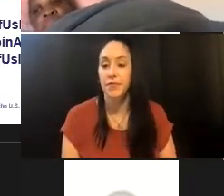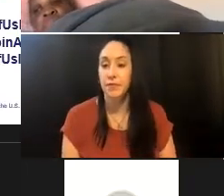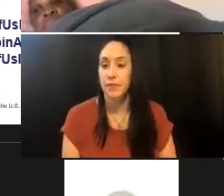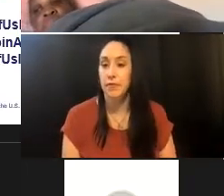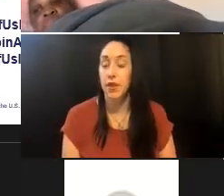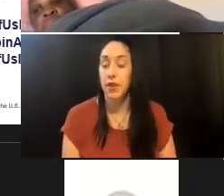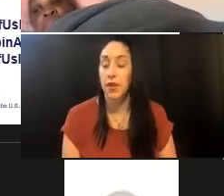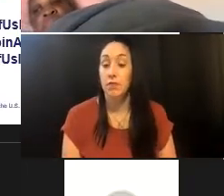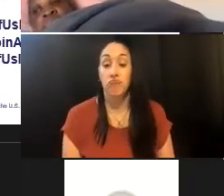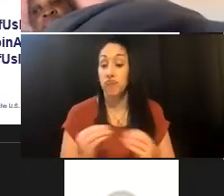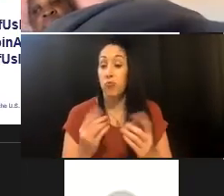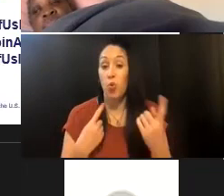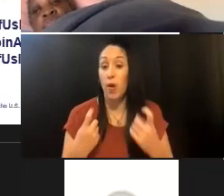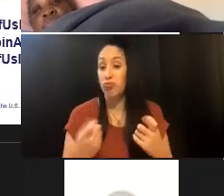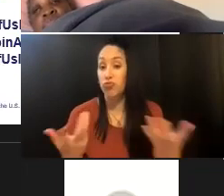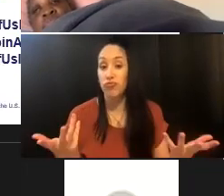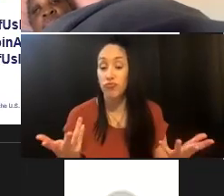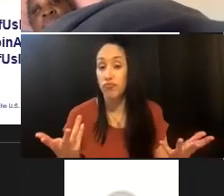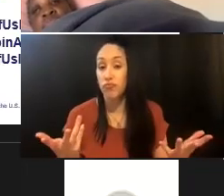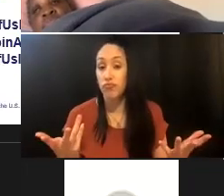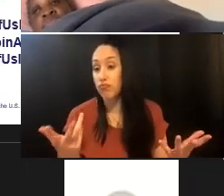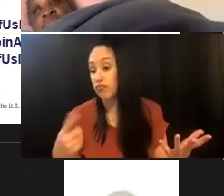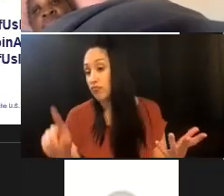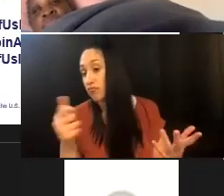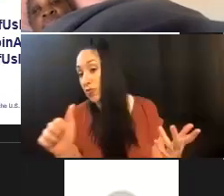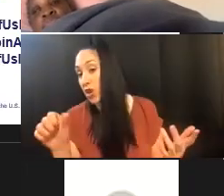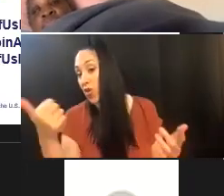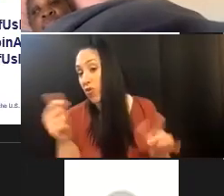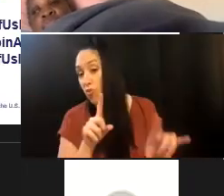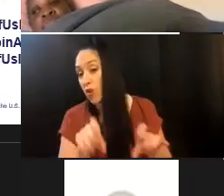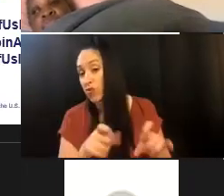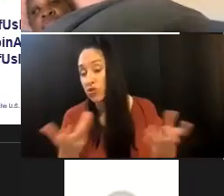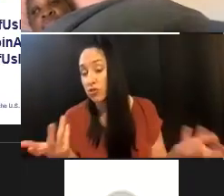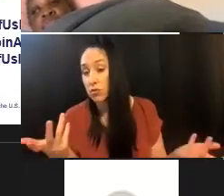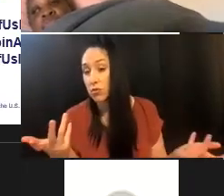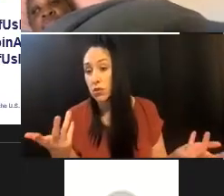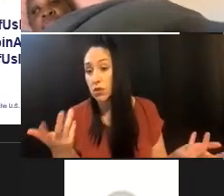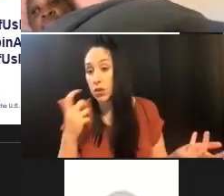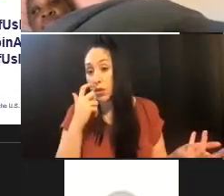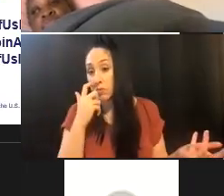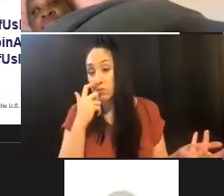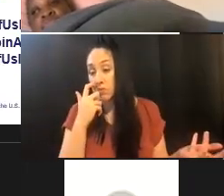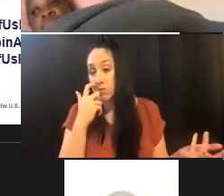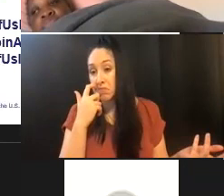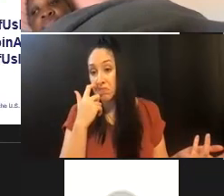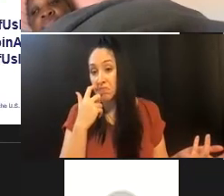Any other questions? Anybody else wants to ask a question?